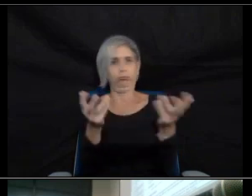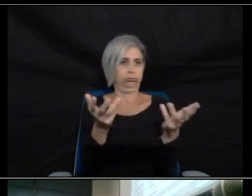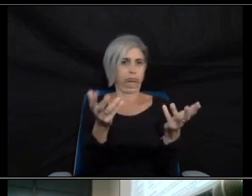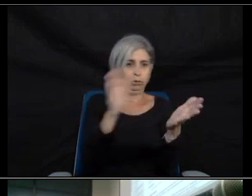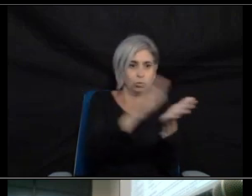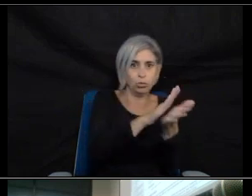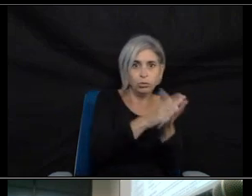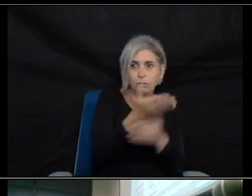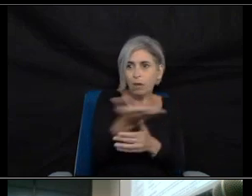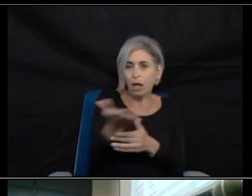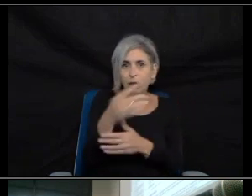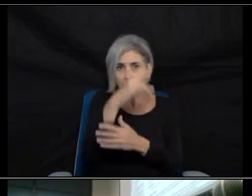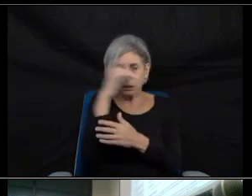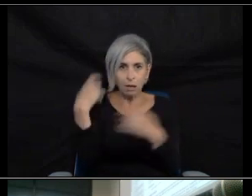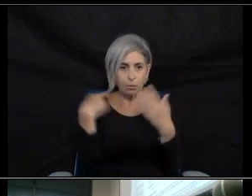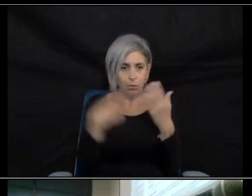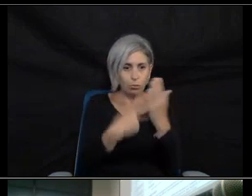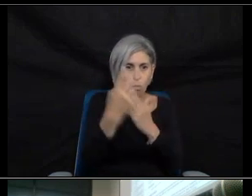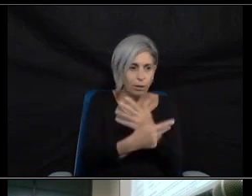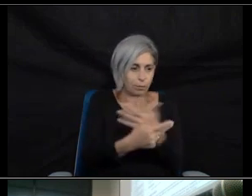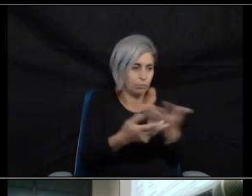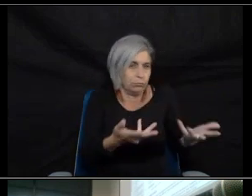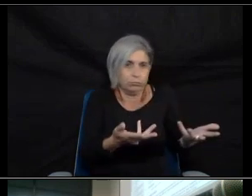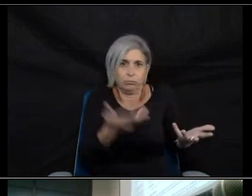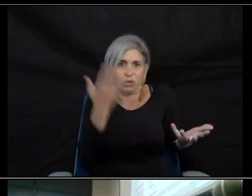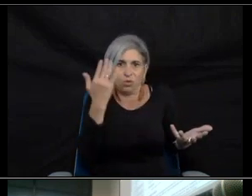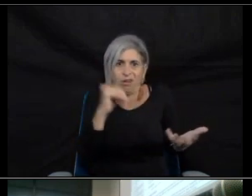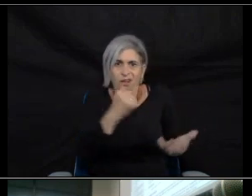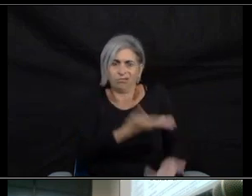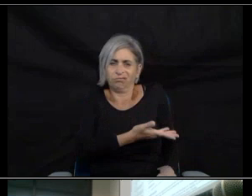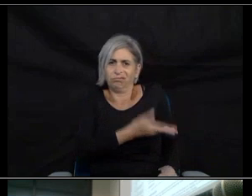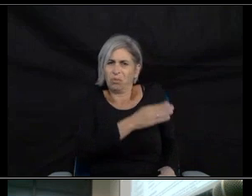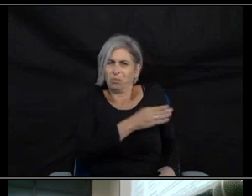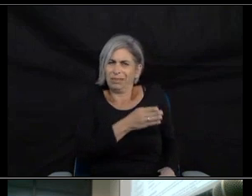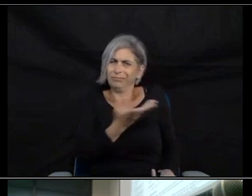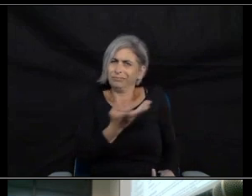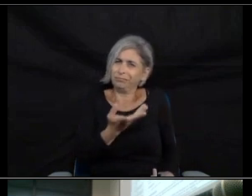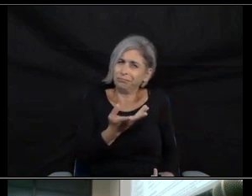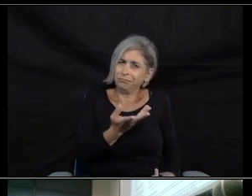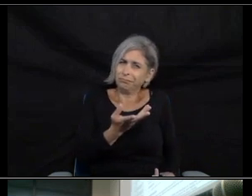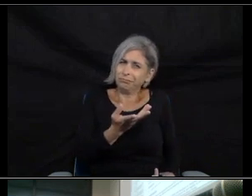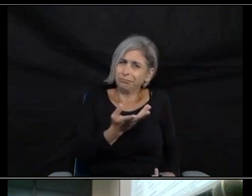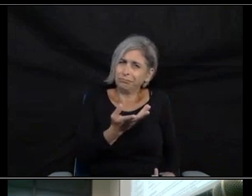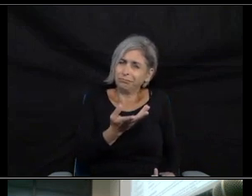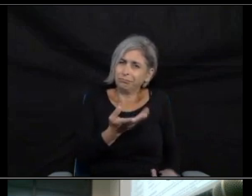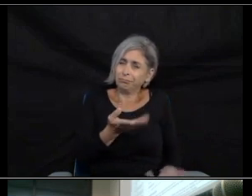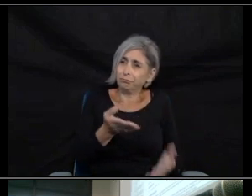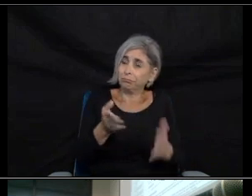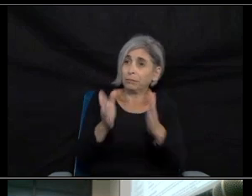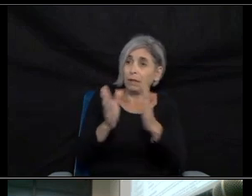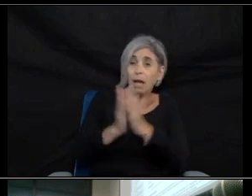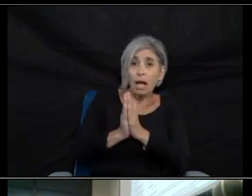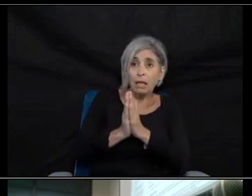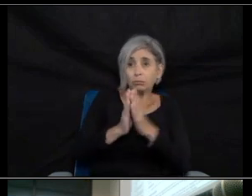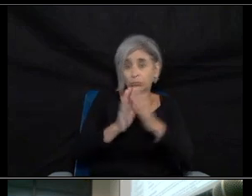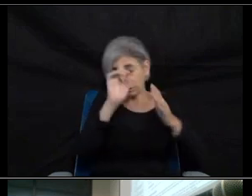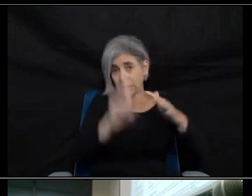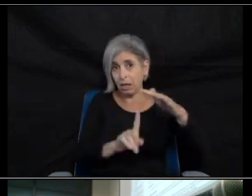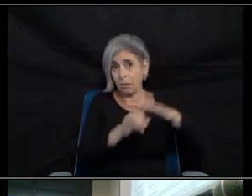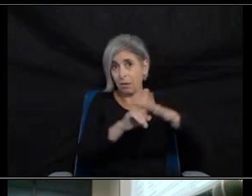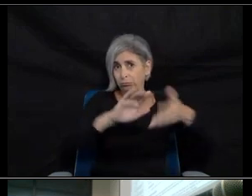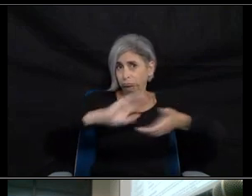school and the summer programs or anything like that. So I would like to suggest that we come up with some kind of